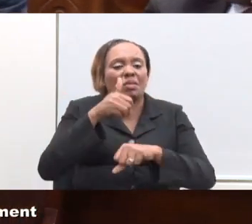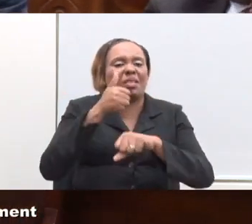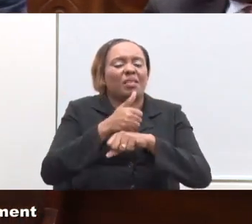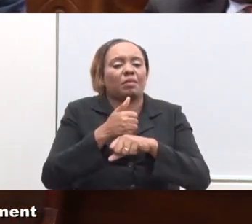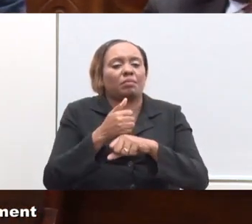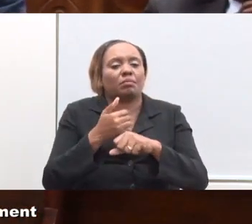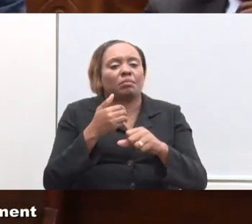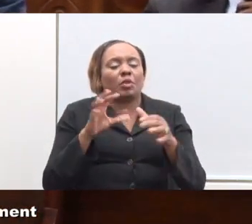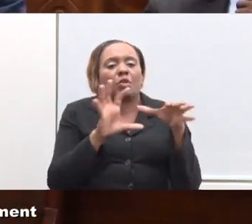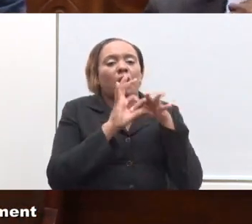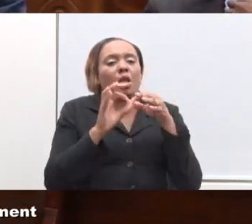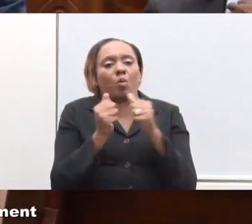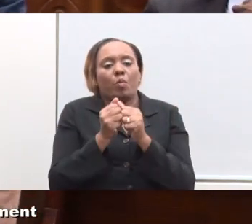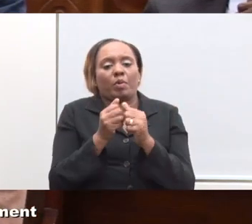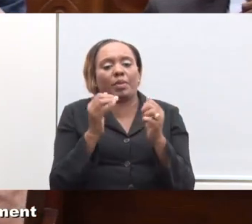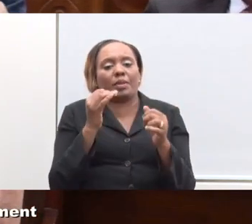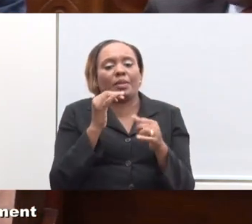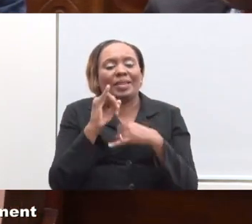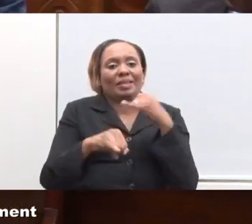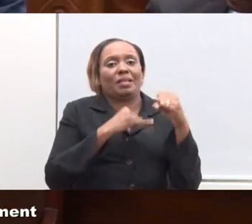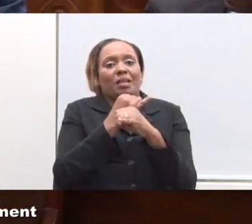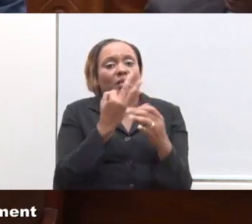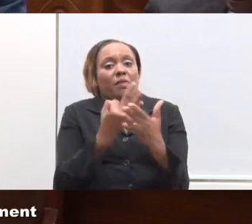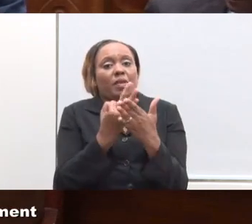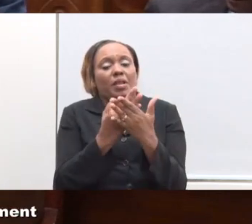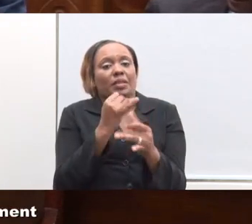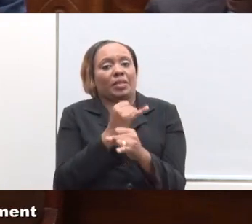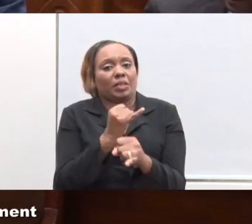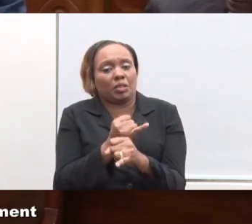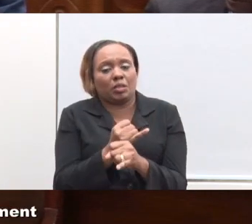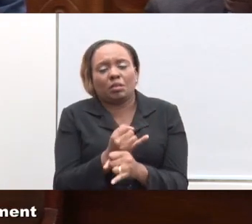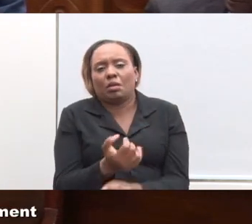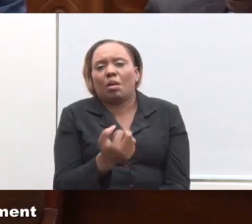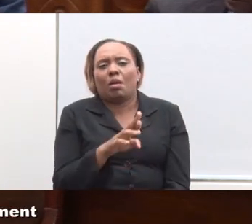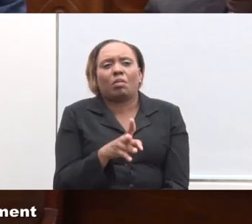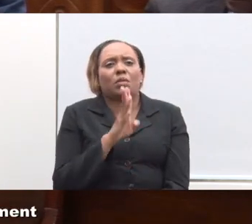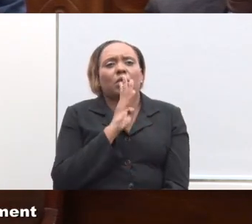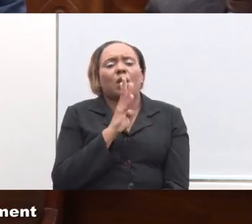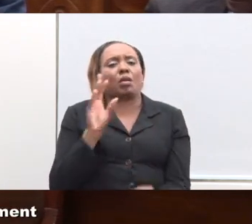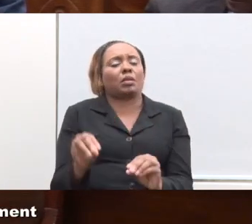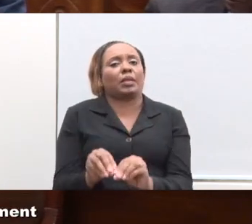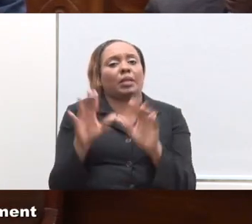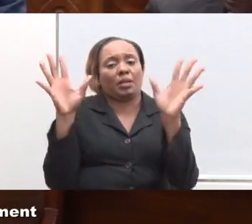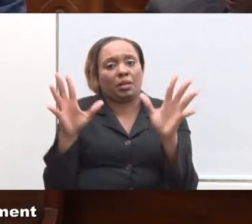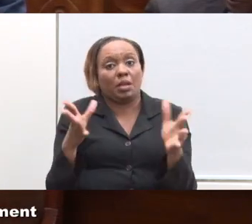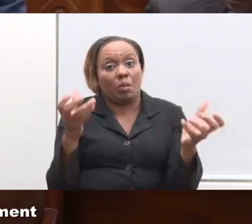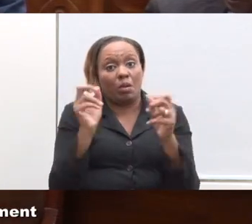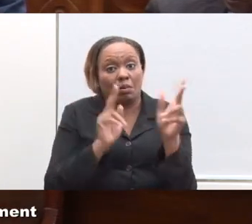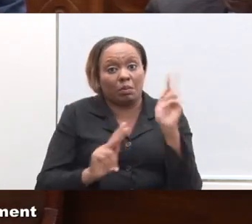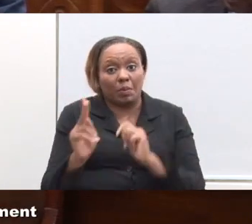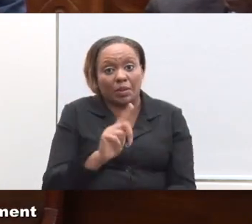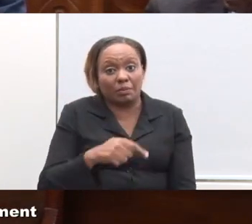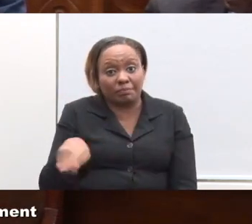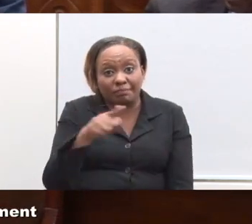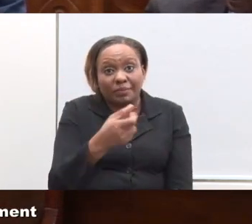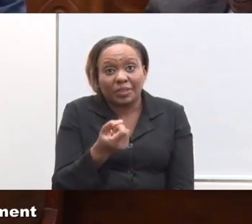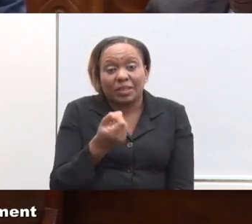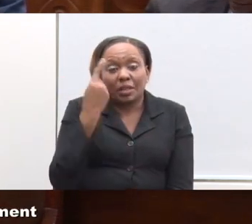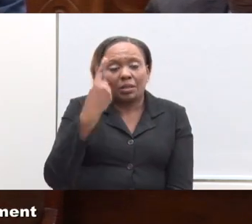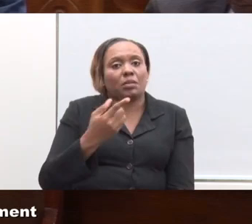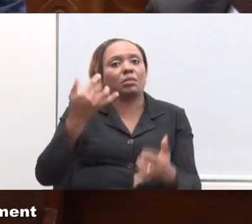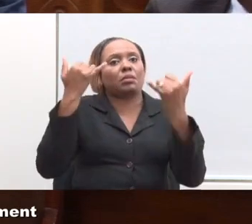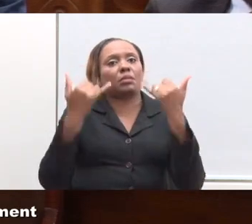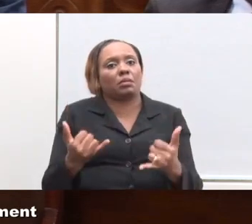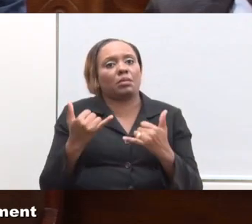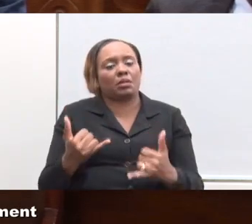whether it is talking straight to our people and getting them to understand now is your